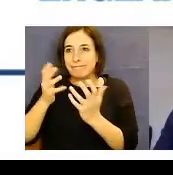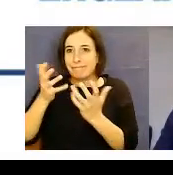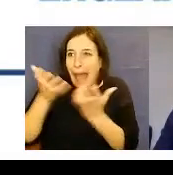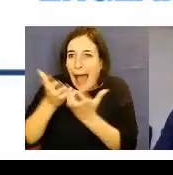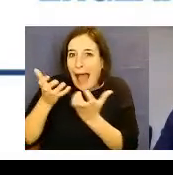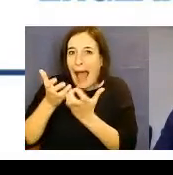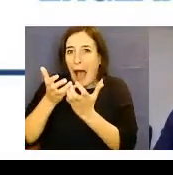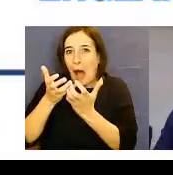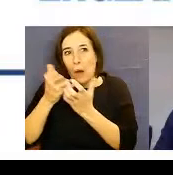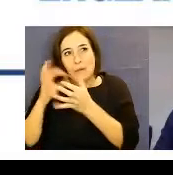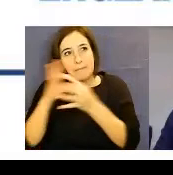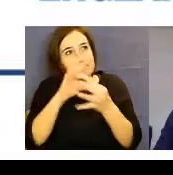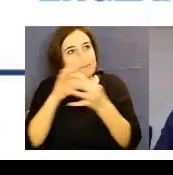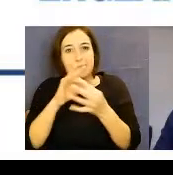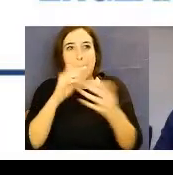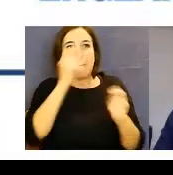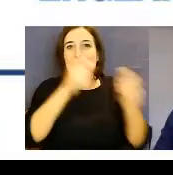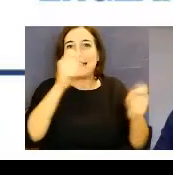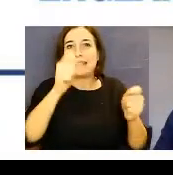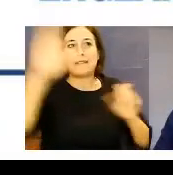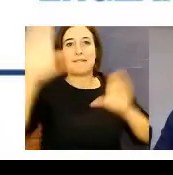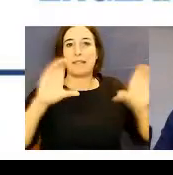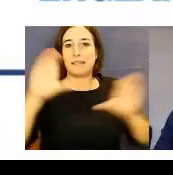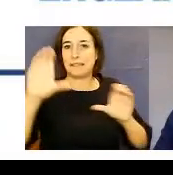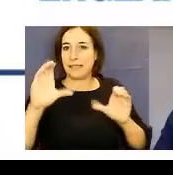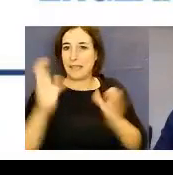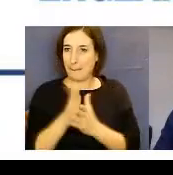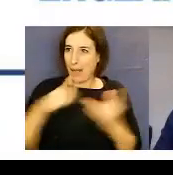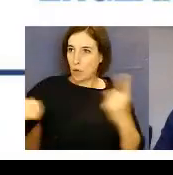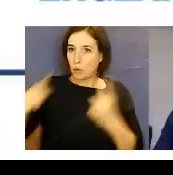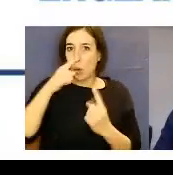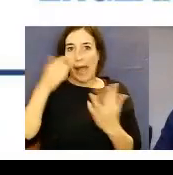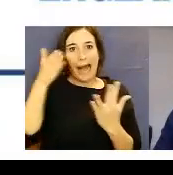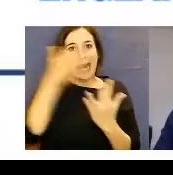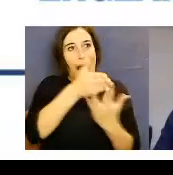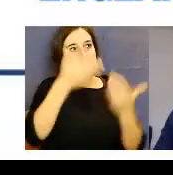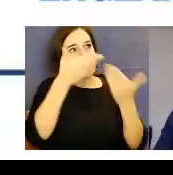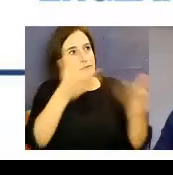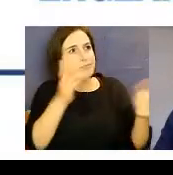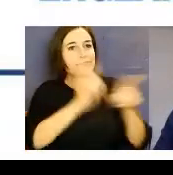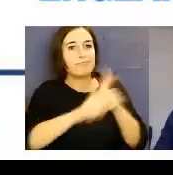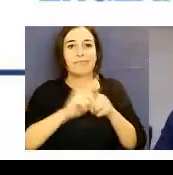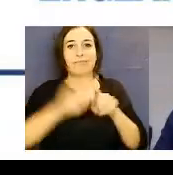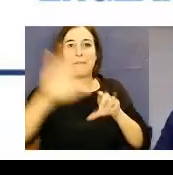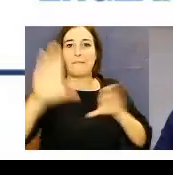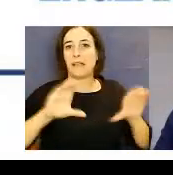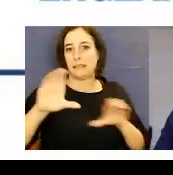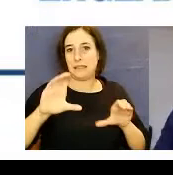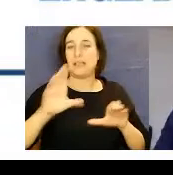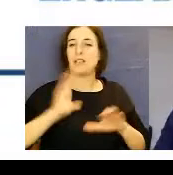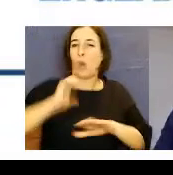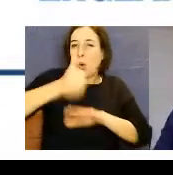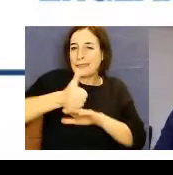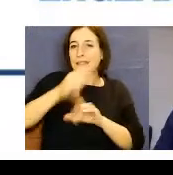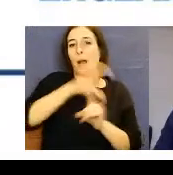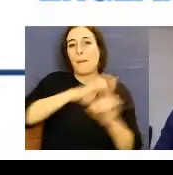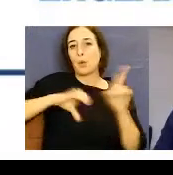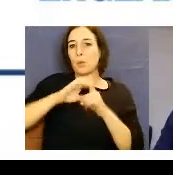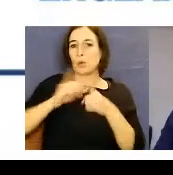work with had an easier access to funding and help them be able to get to that. So we did that with the Community Emergency Funding. And then